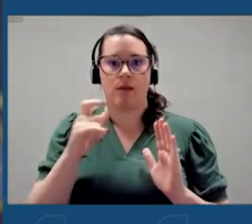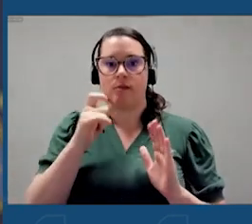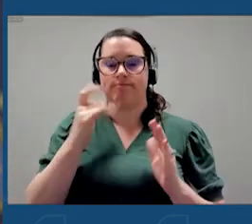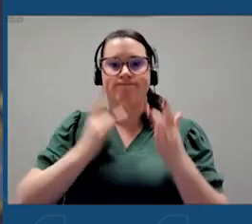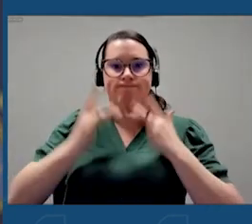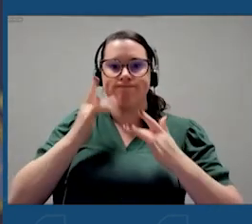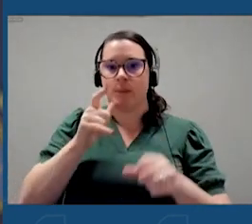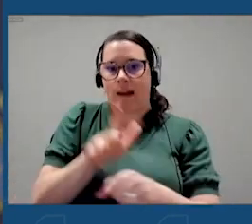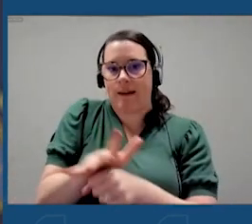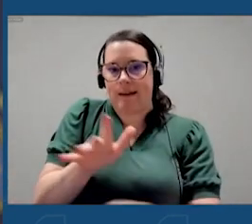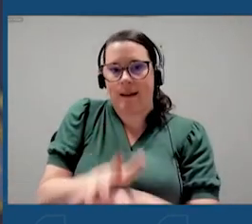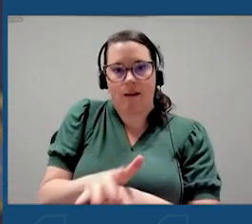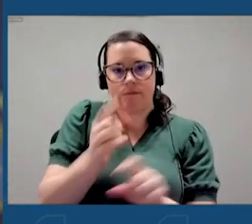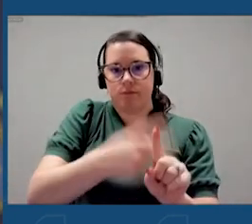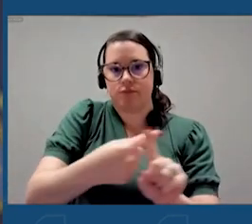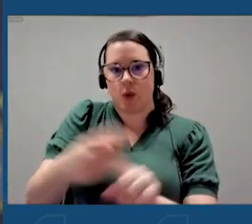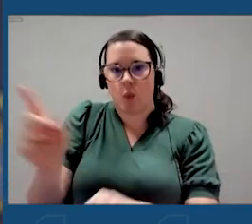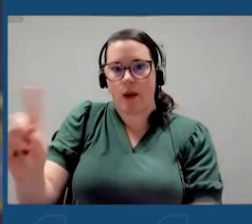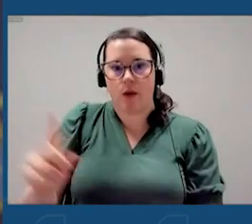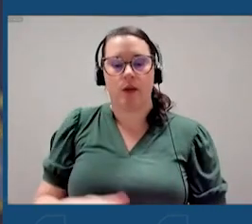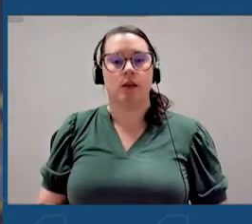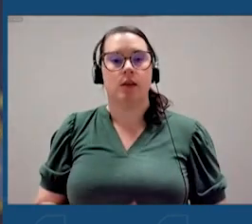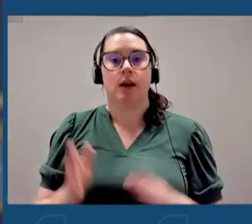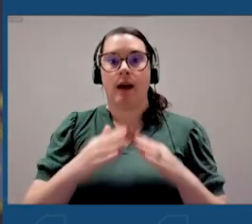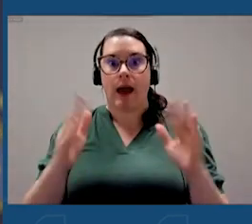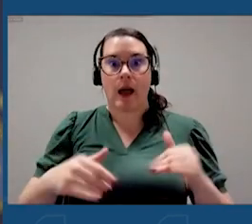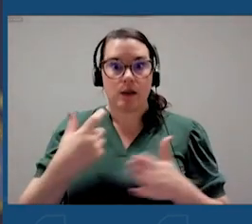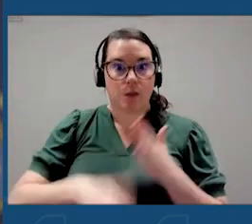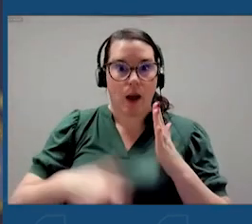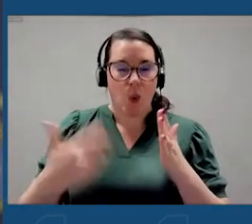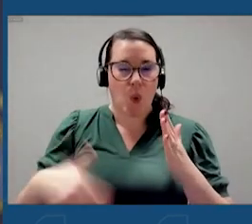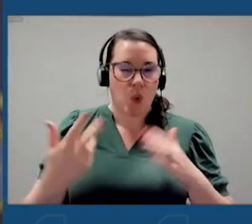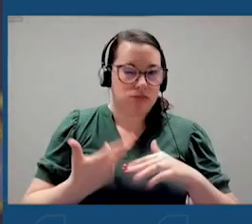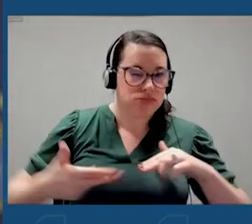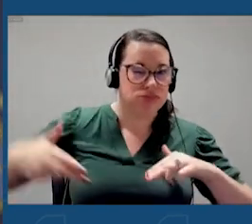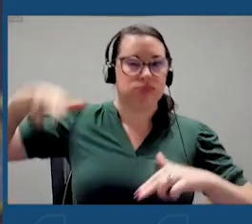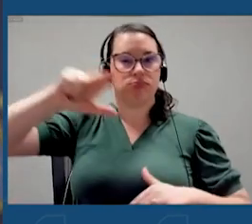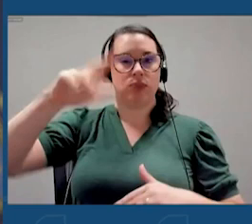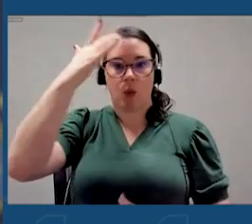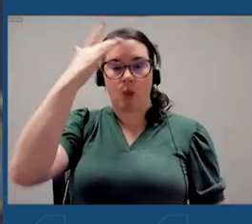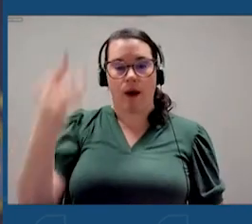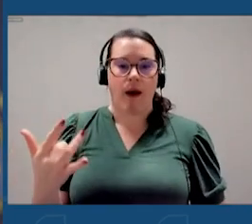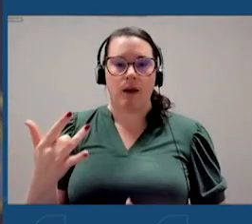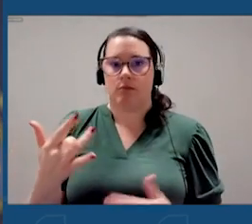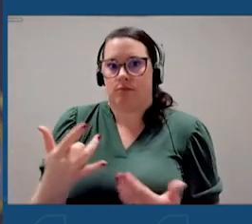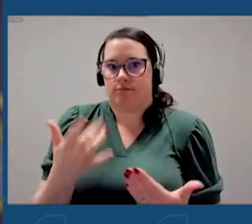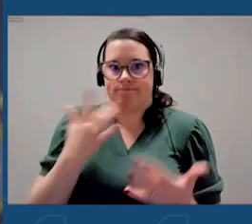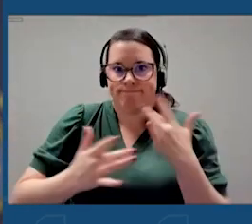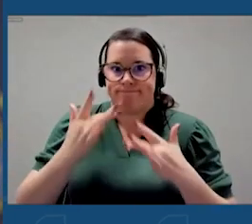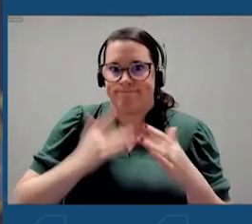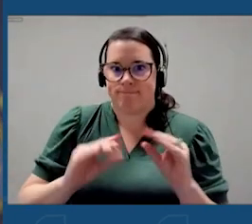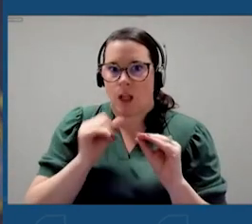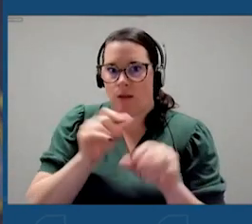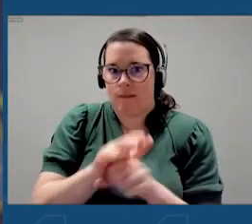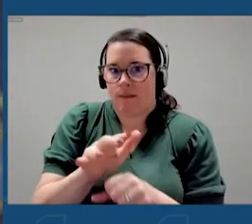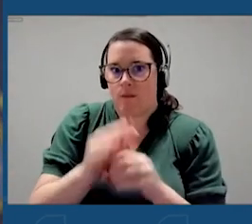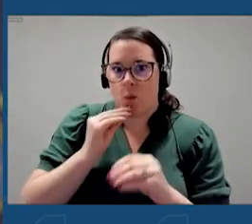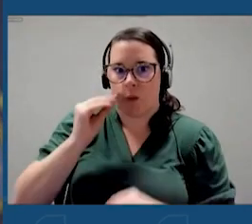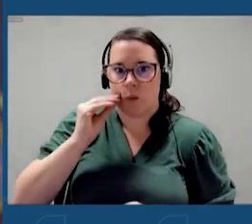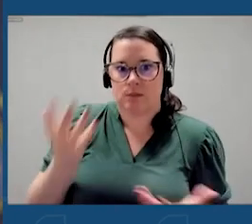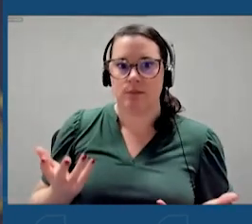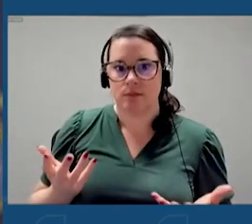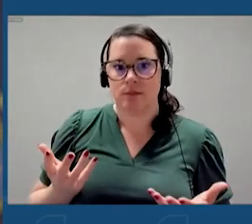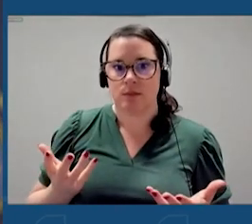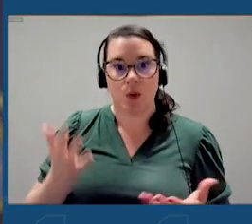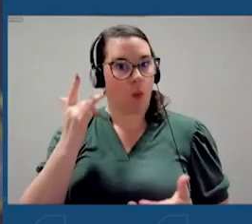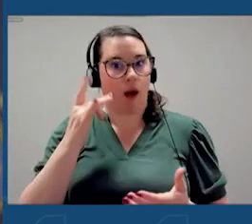units out there. Why housing prices are so high. There's not enough houses out there on the market because they have not been